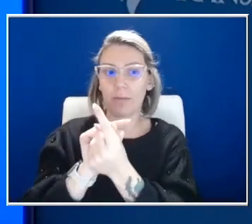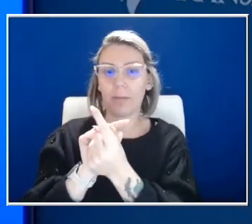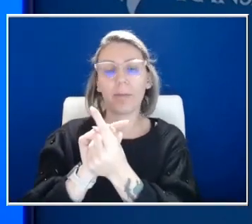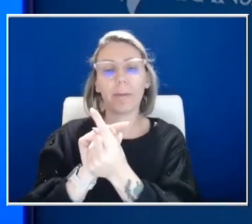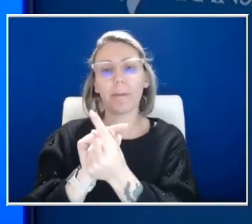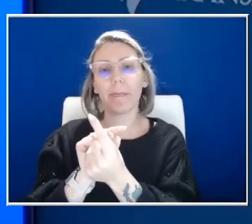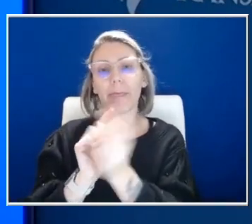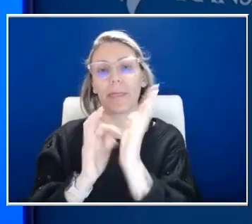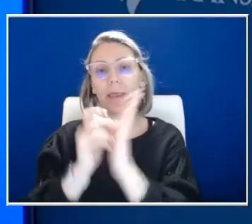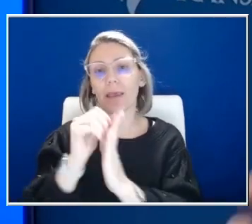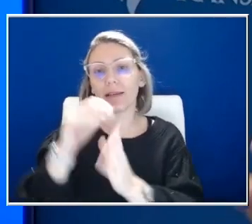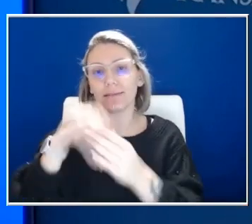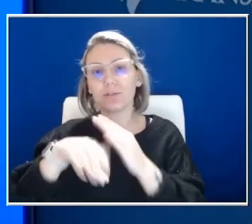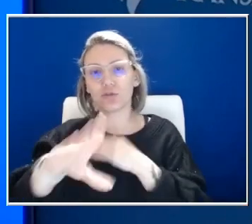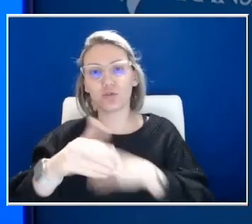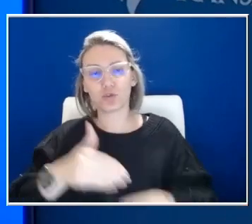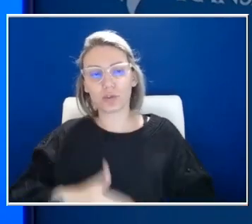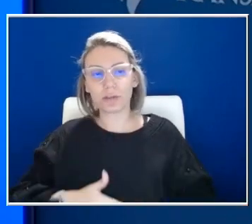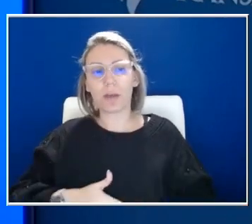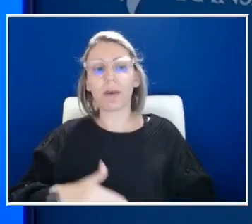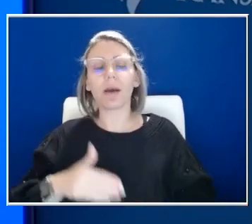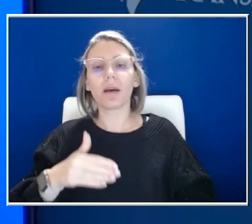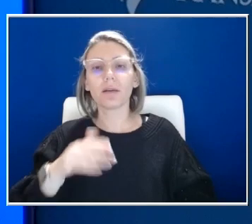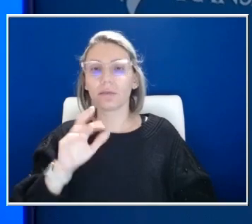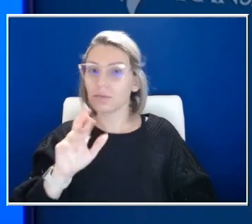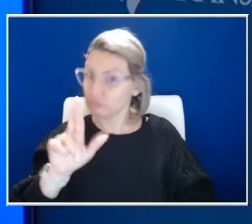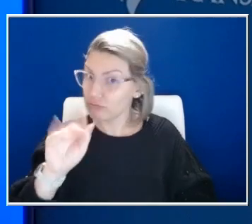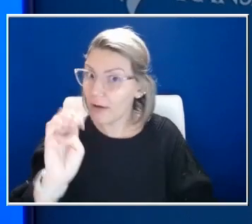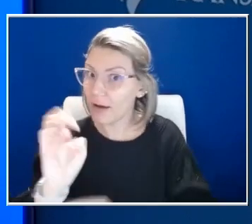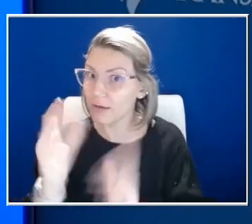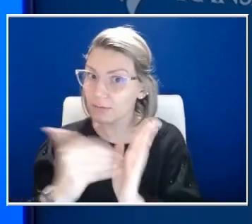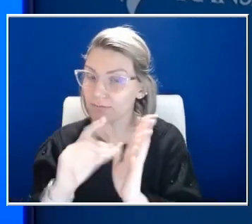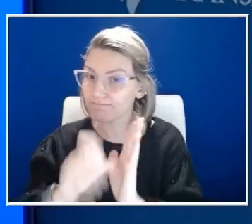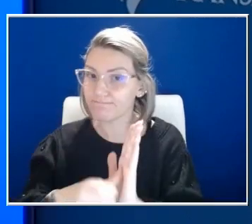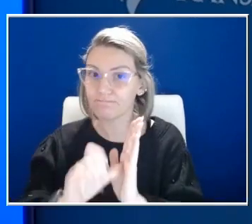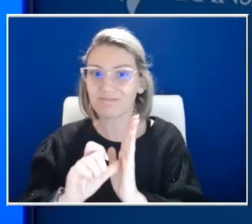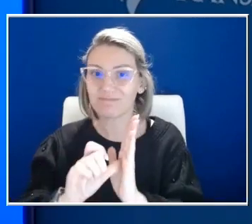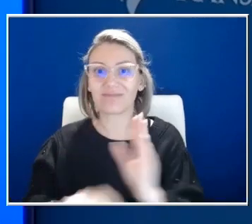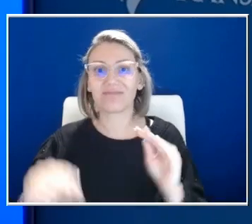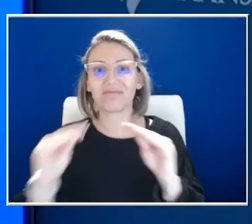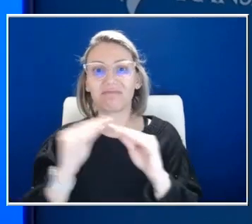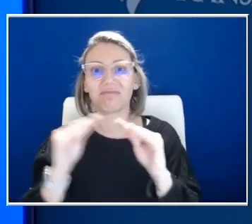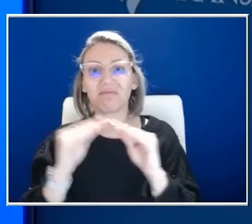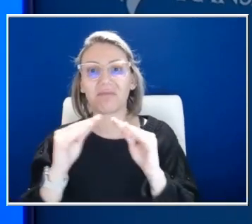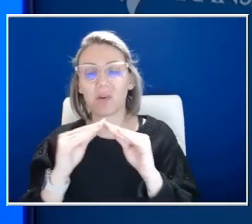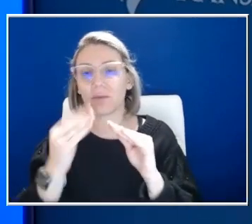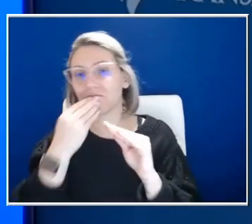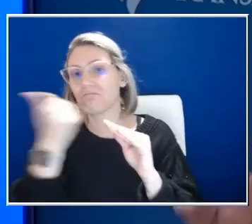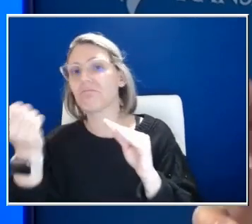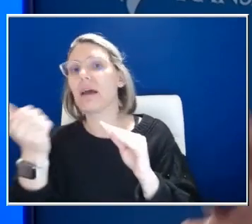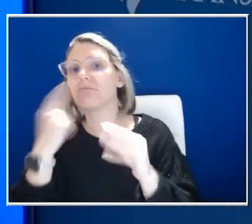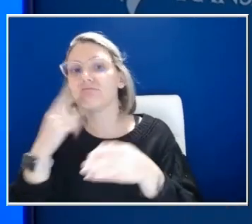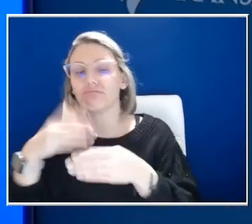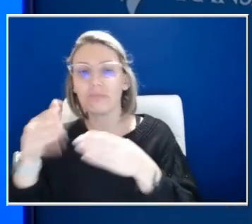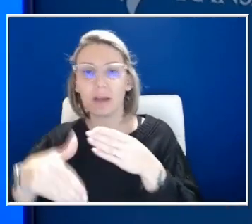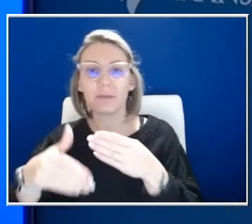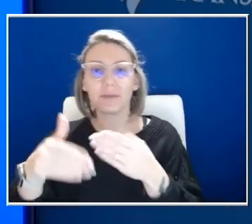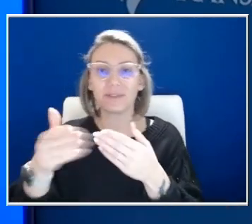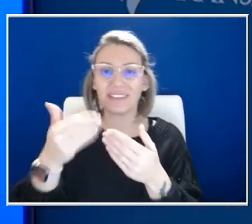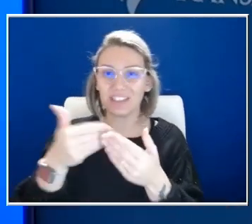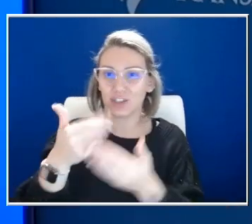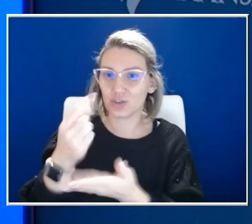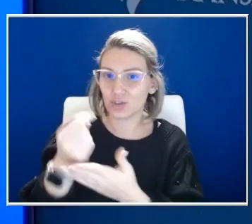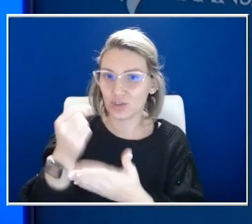stomach, which again is rarer, actually had a more favorable outlook. It was easier to treat because it was in its